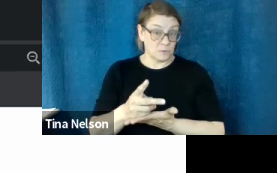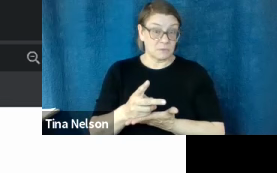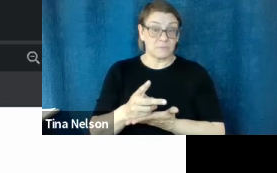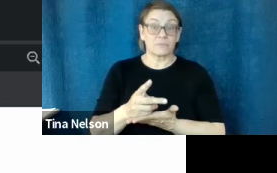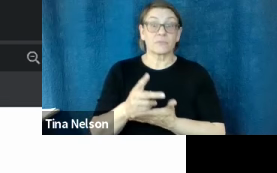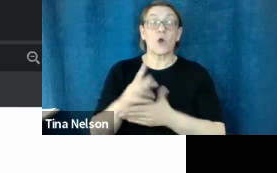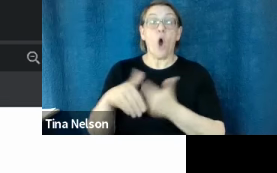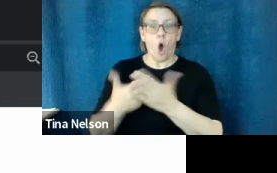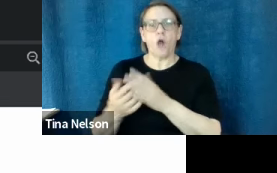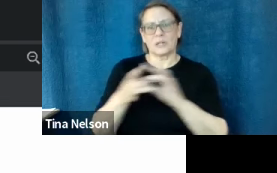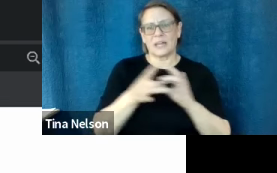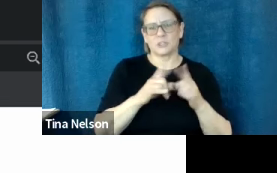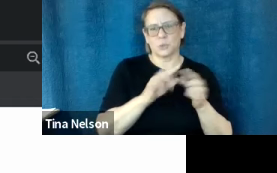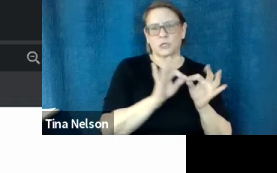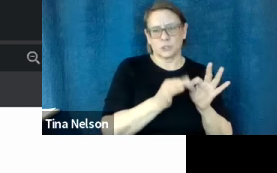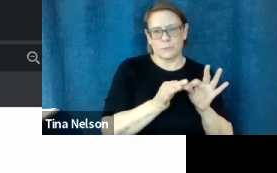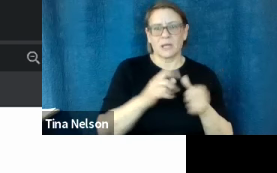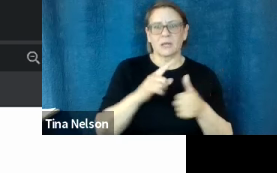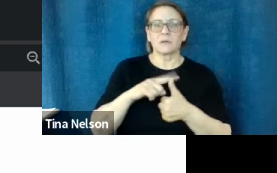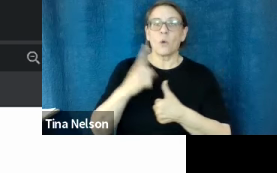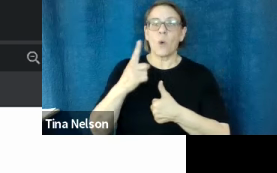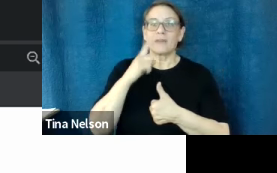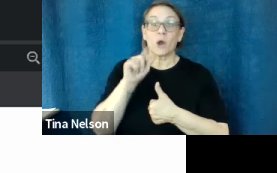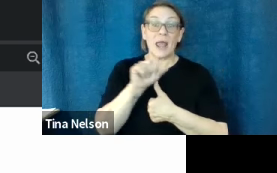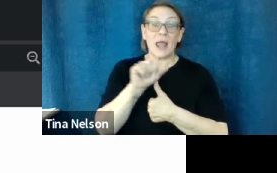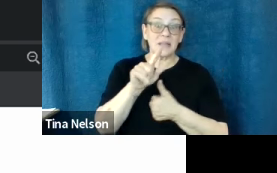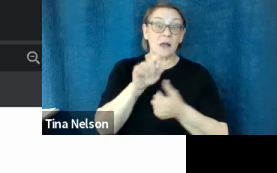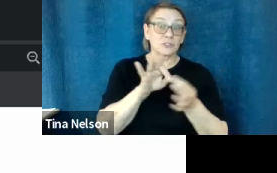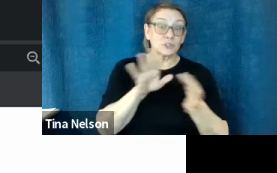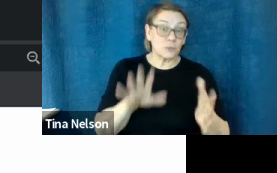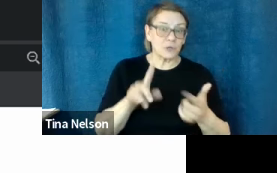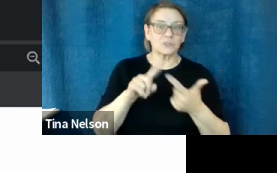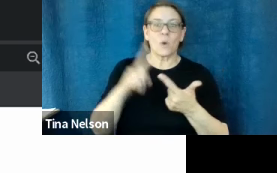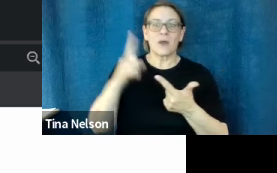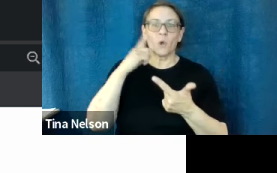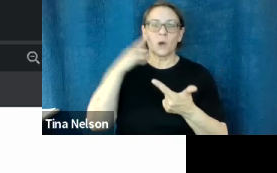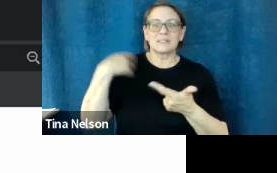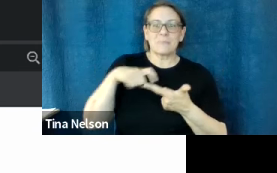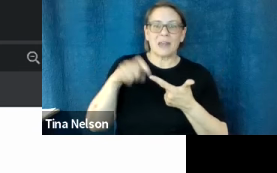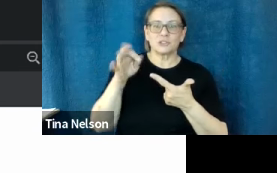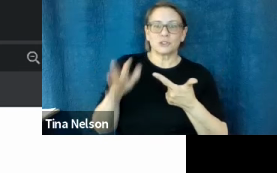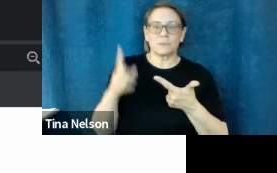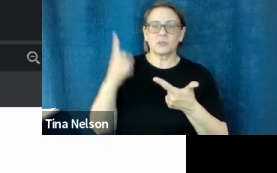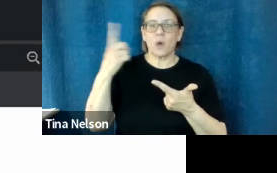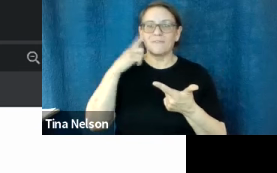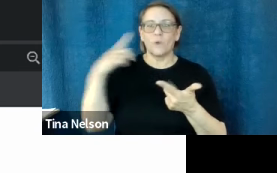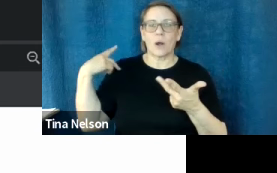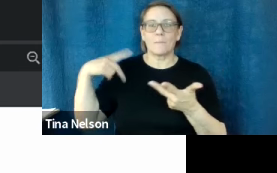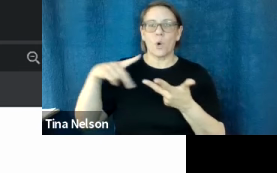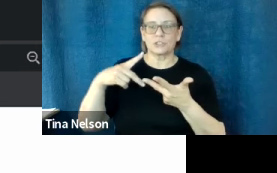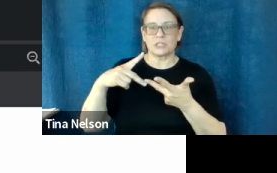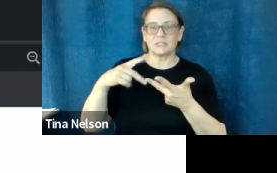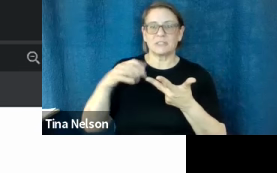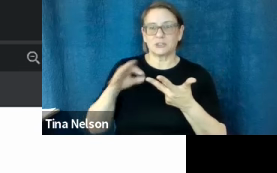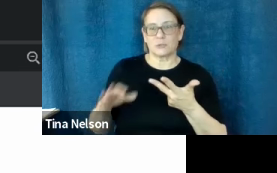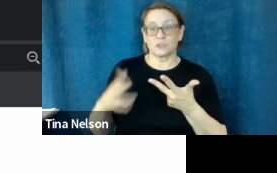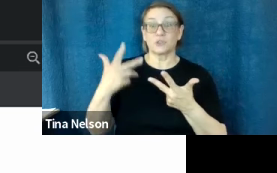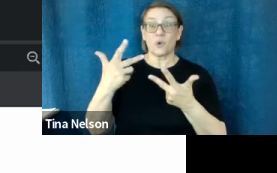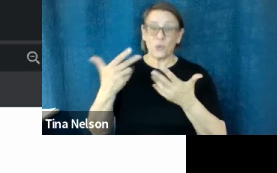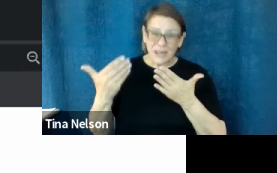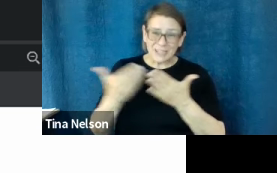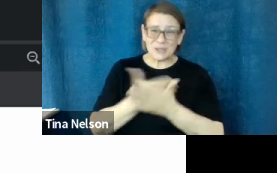to interpreting. One program for ASL interpreters, one for Spanish interpreters, and one for Portuguese interpreters. So three brand new interpreting